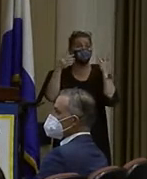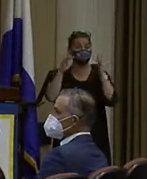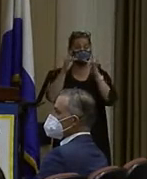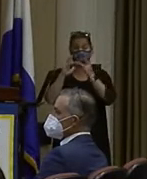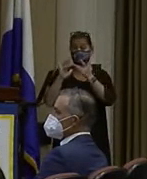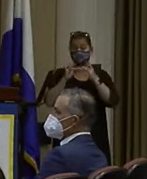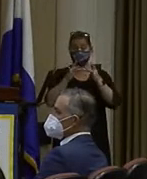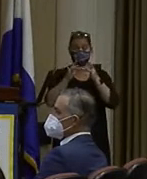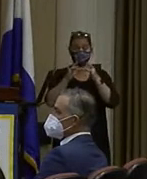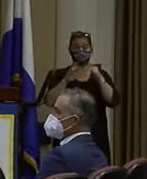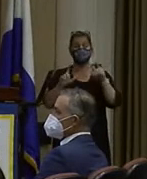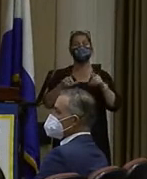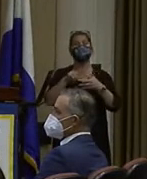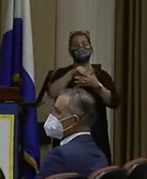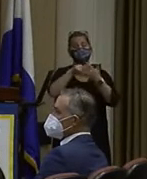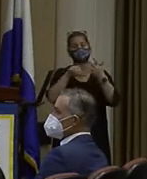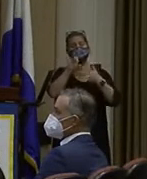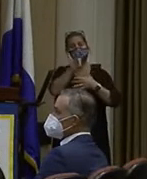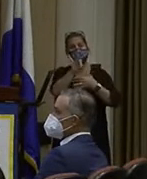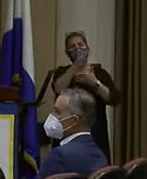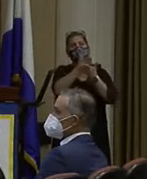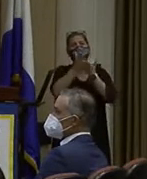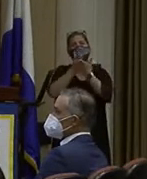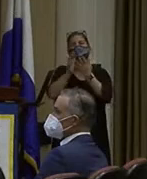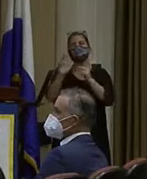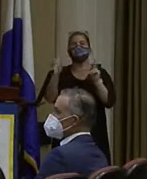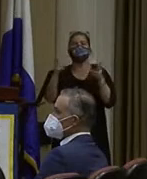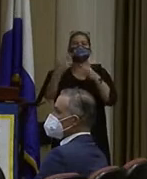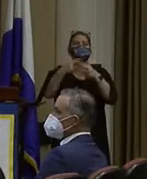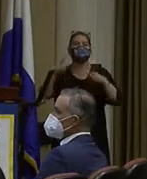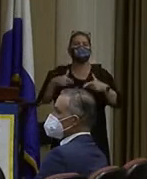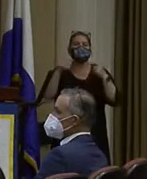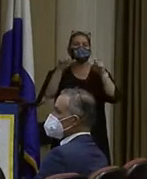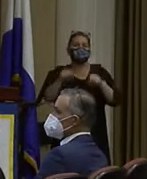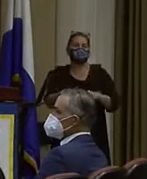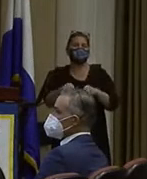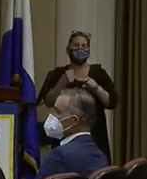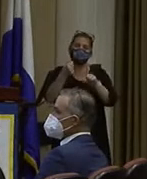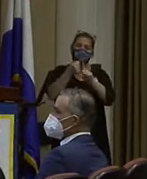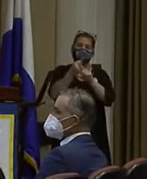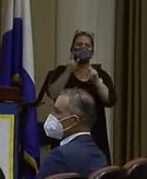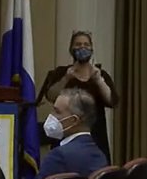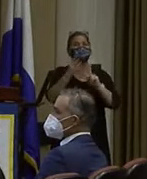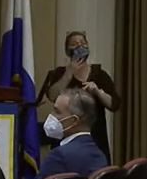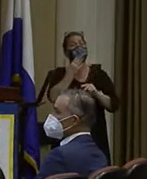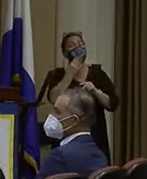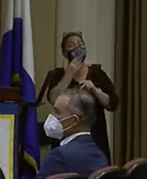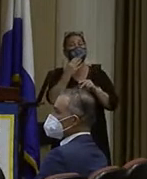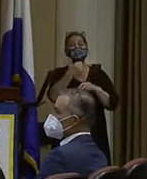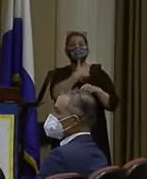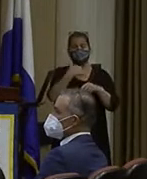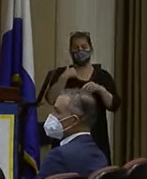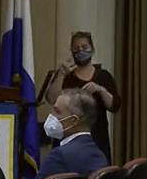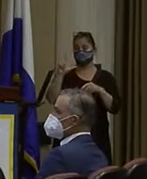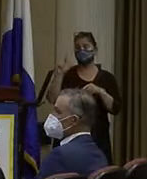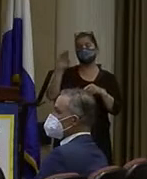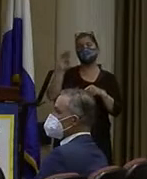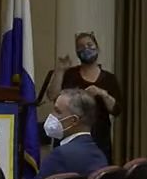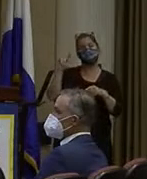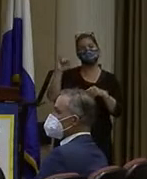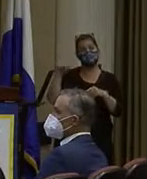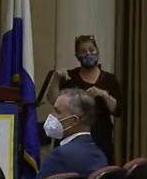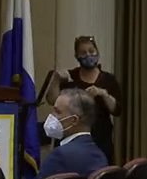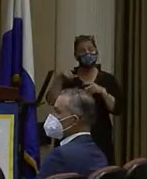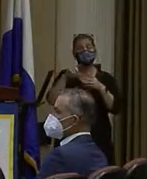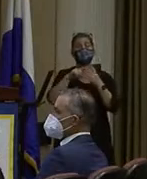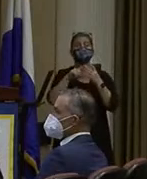8 domains of livability that you can see here that address disparities that impact people of color, members of the LGBTQ community,